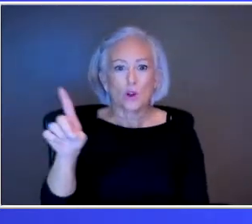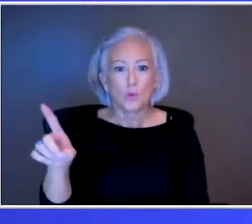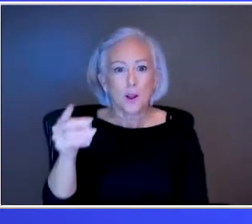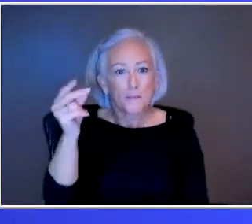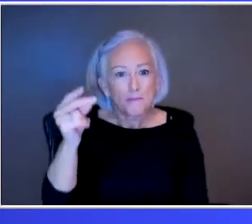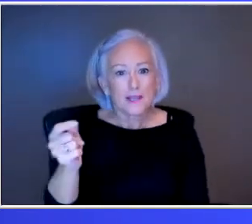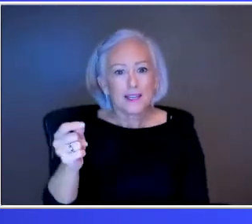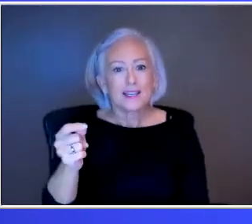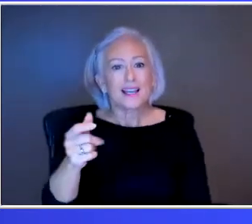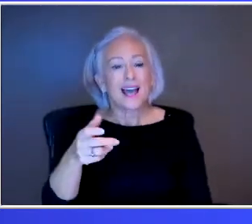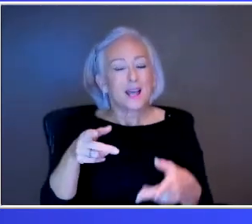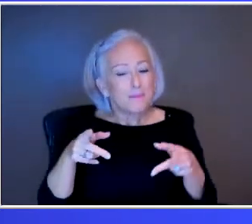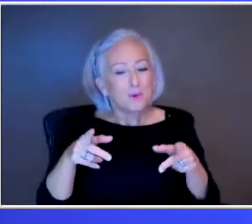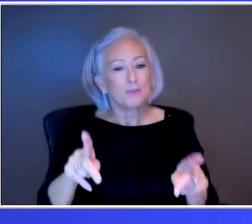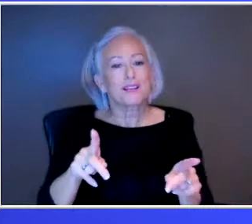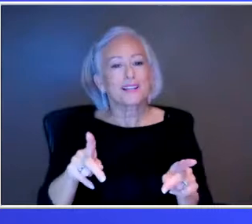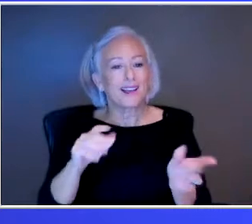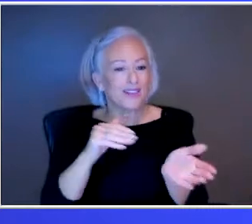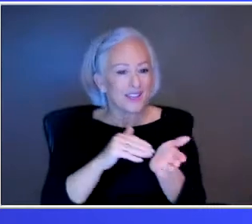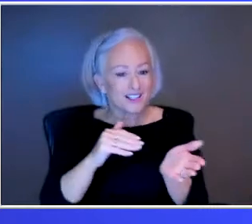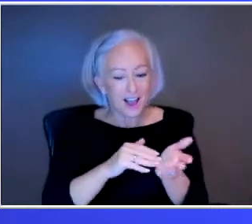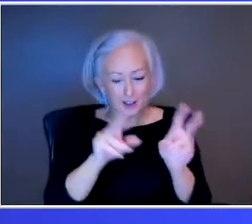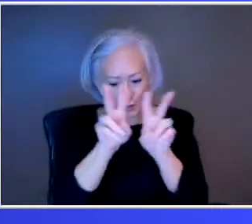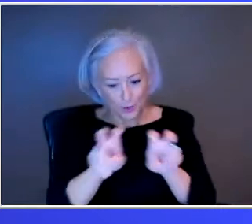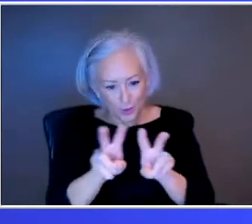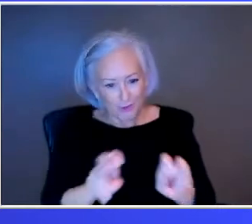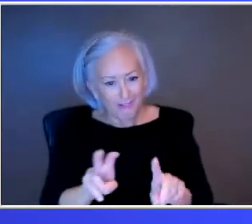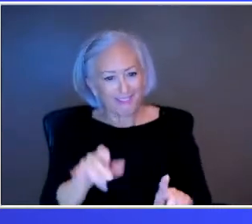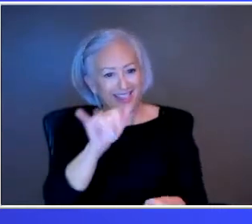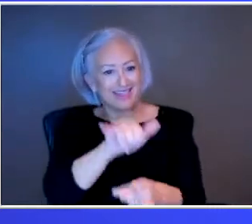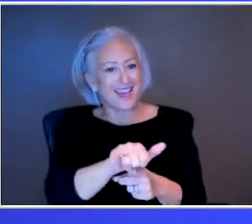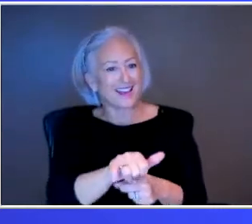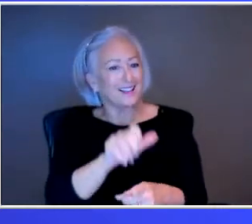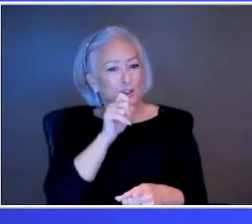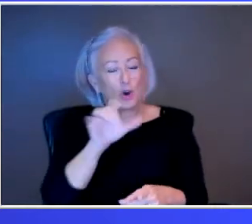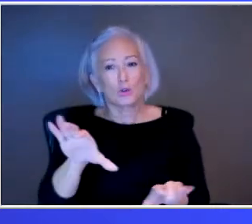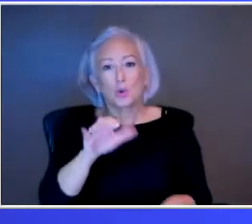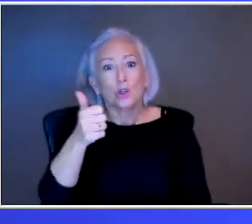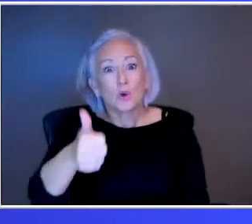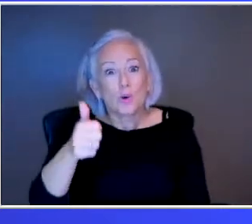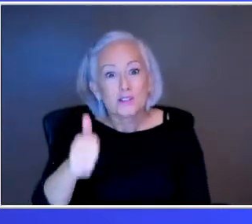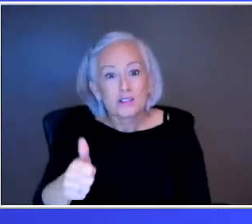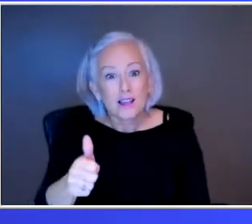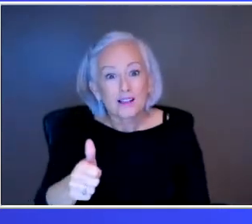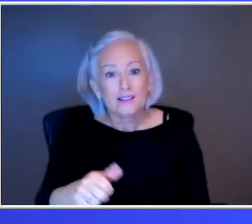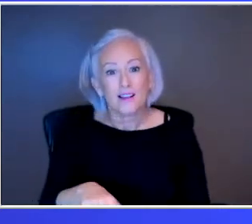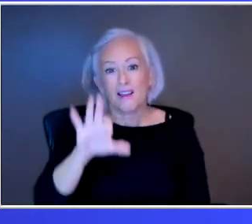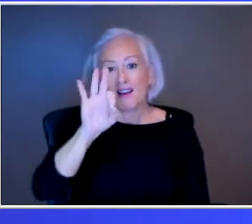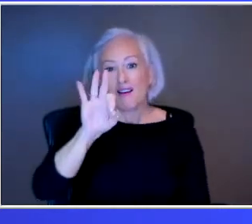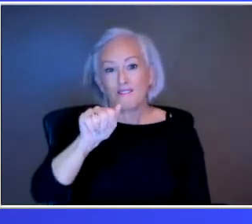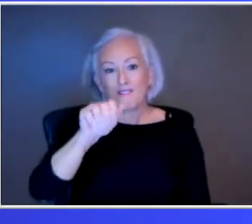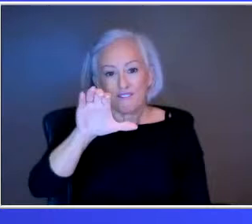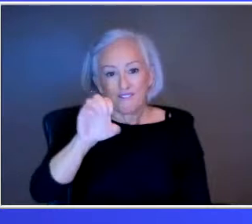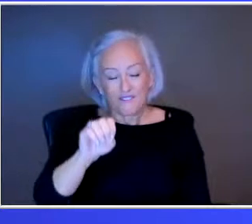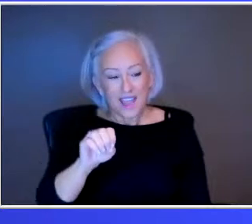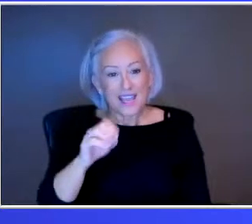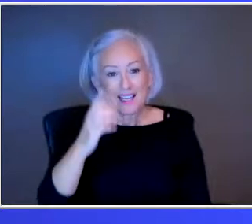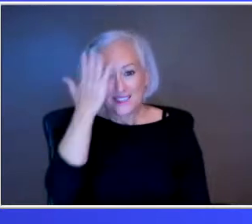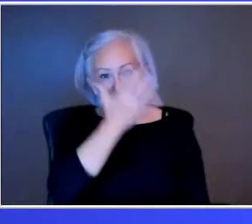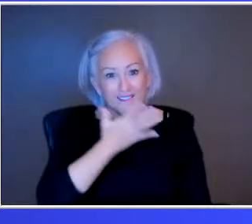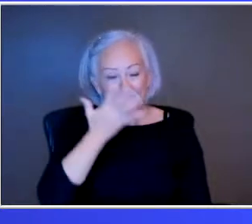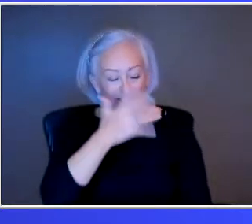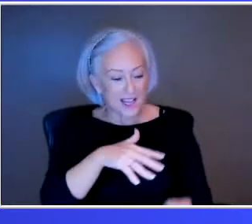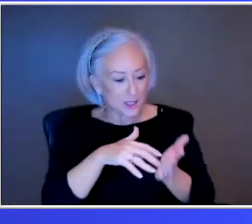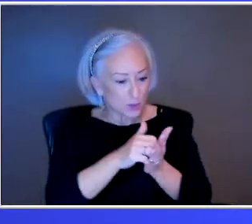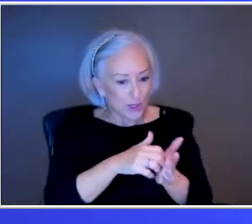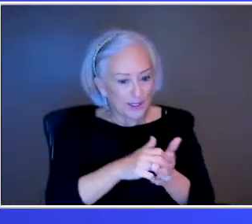Don't try to evaluate this yourself. The mnemonic is FAST. If you have face weakness, arm weakness, trouble with your speech,